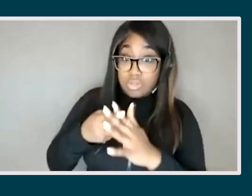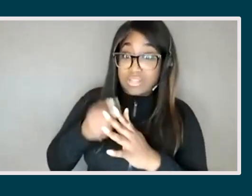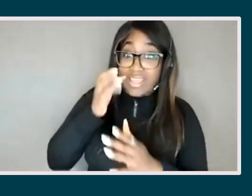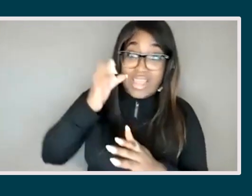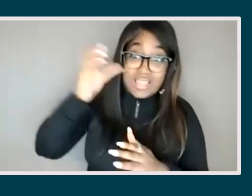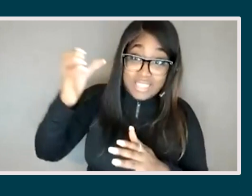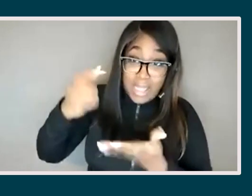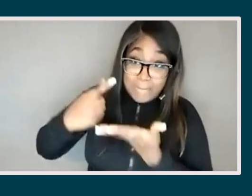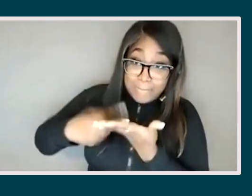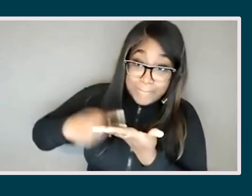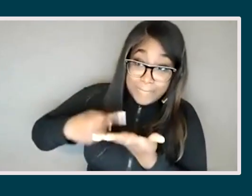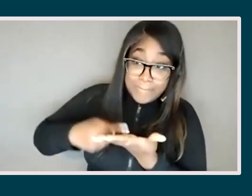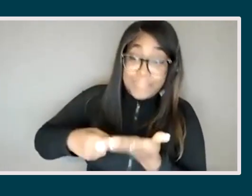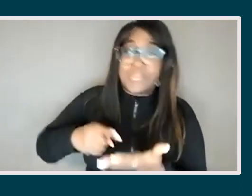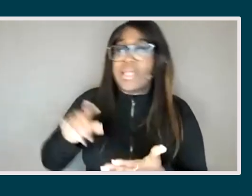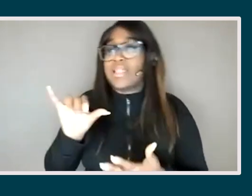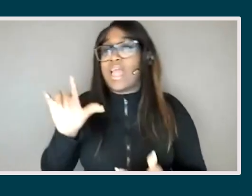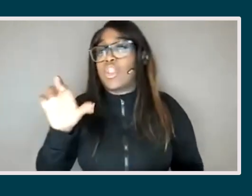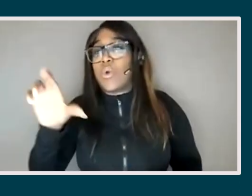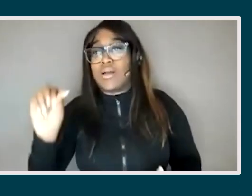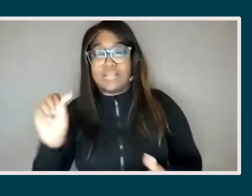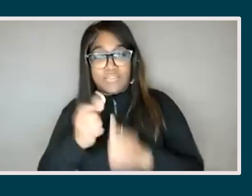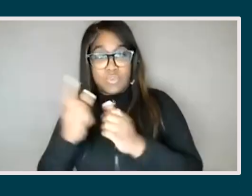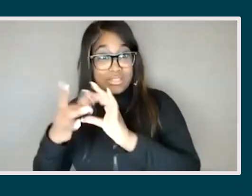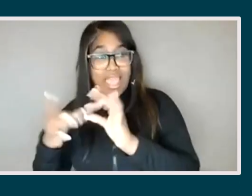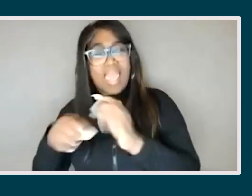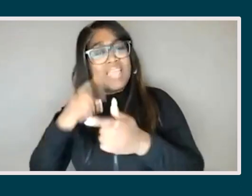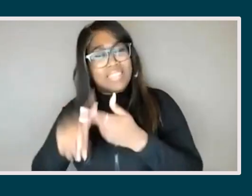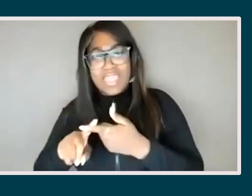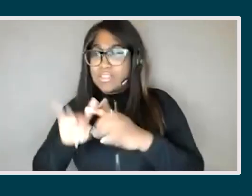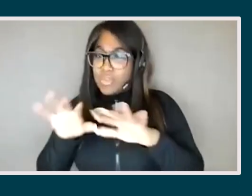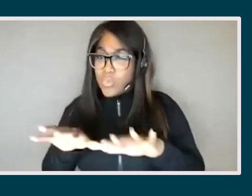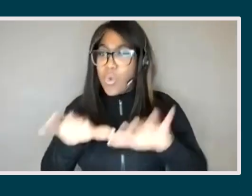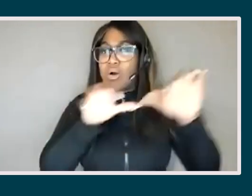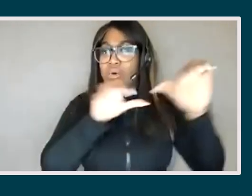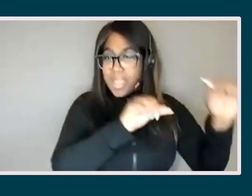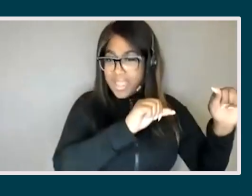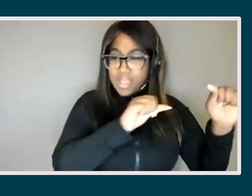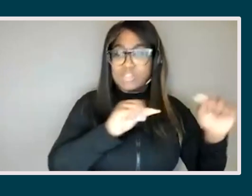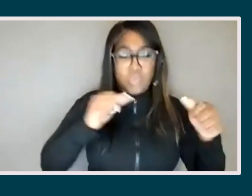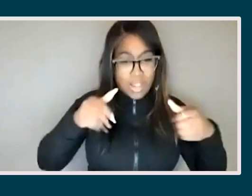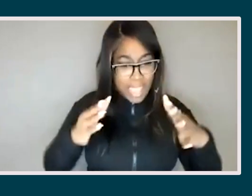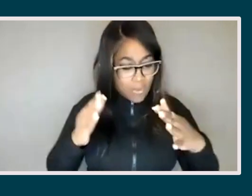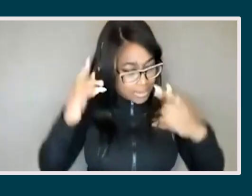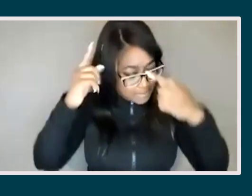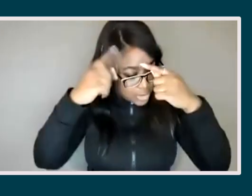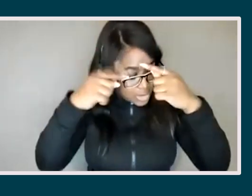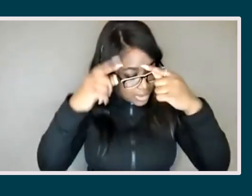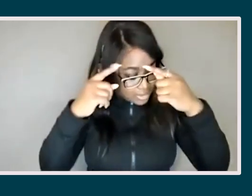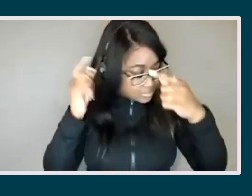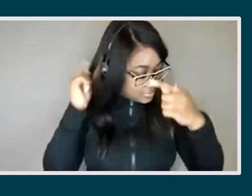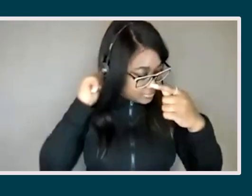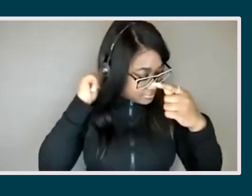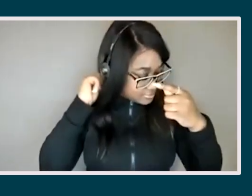as everyone has said, and then you walk away and you let it, marinate. And they may not get to the outcome we